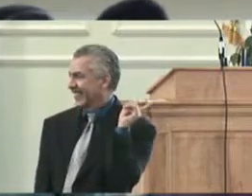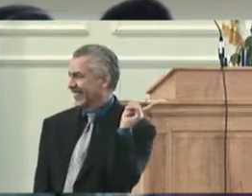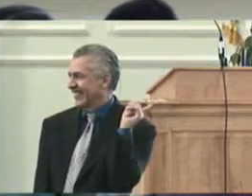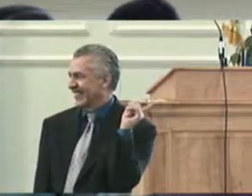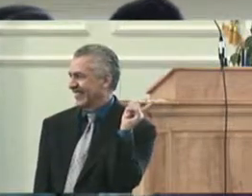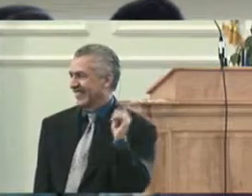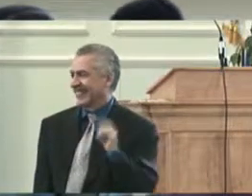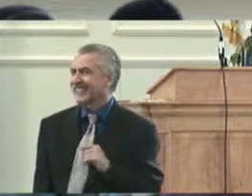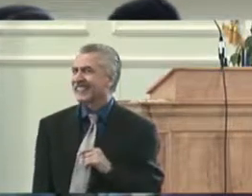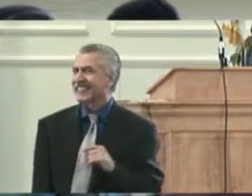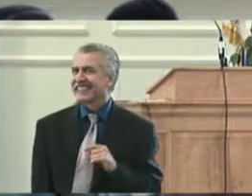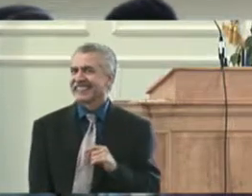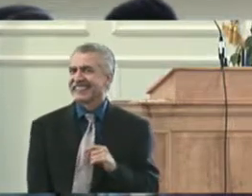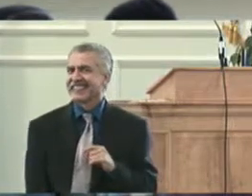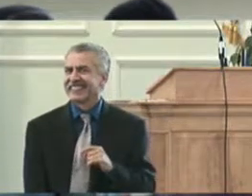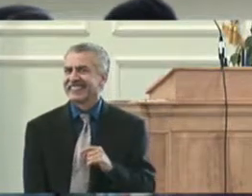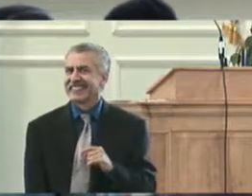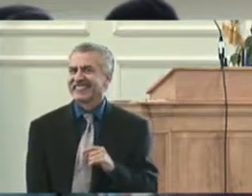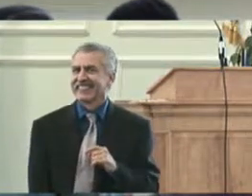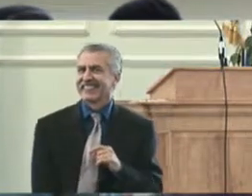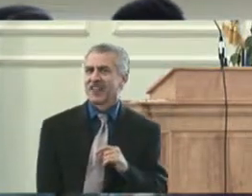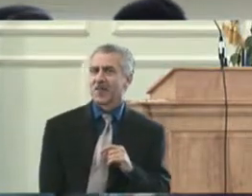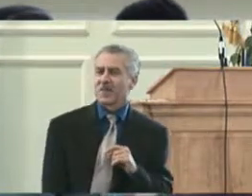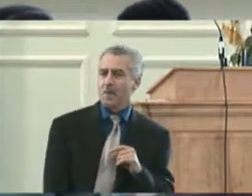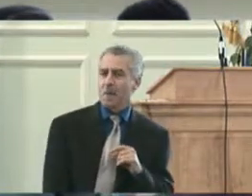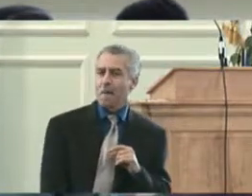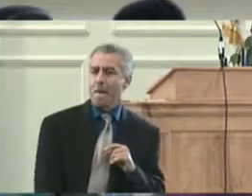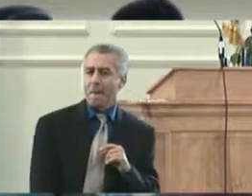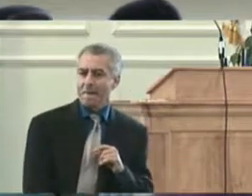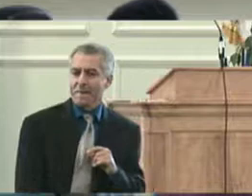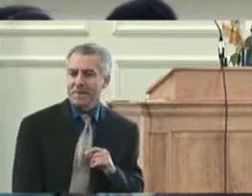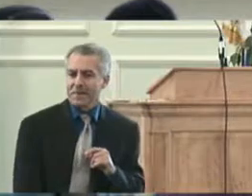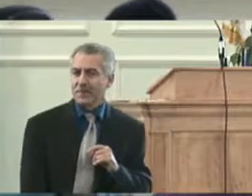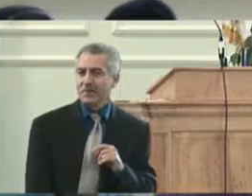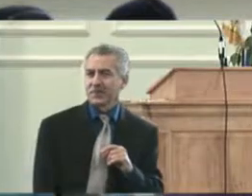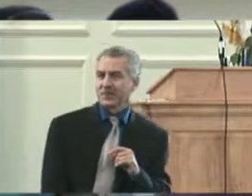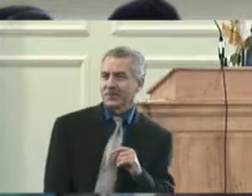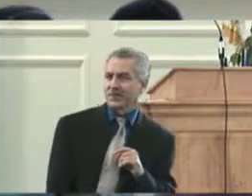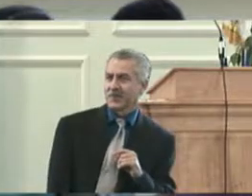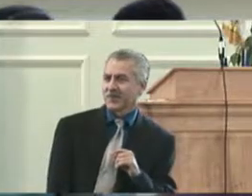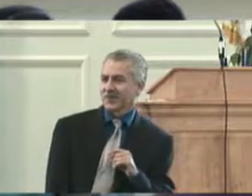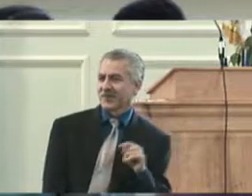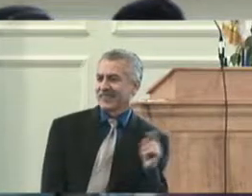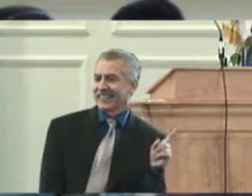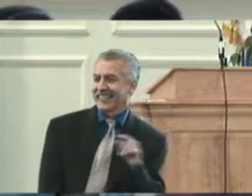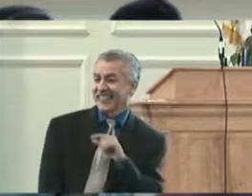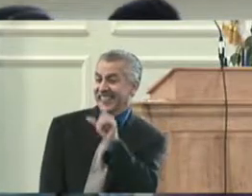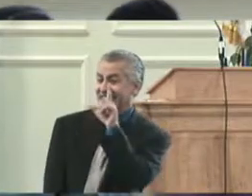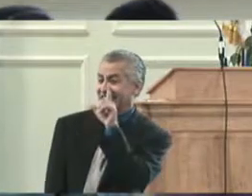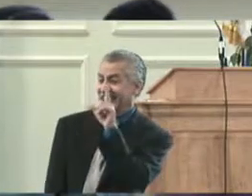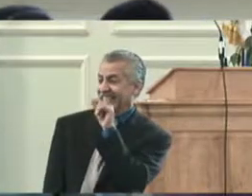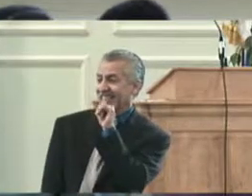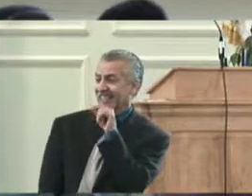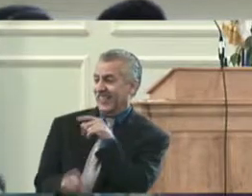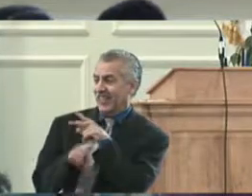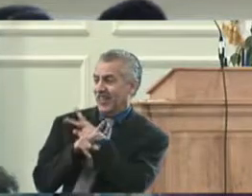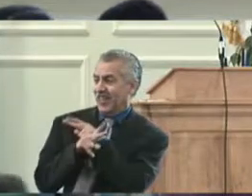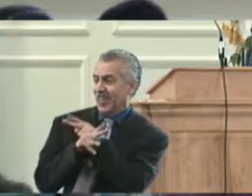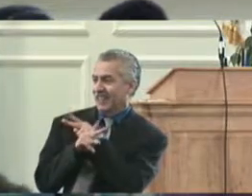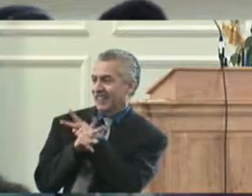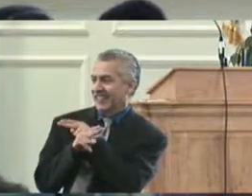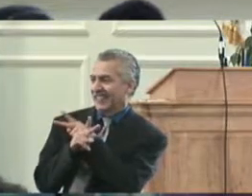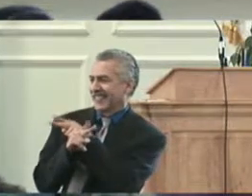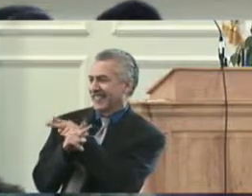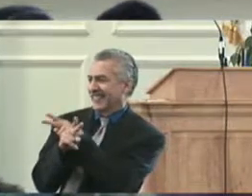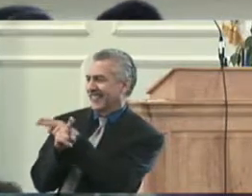tiny. That's kind of like on the larger side. They look like a mini, mini lobster, right? They help clean up